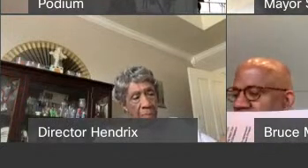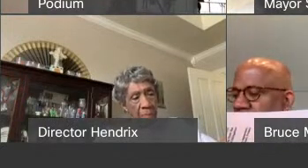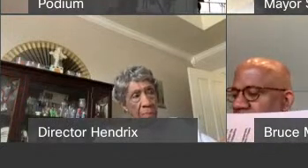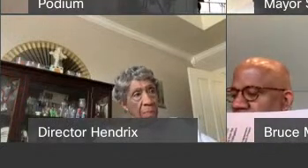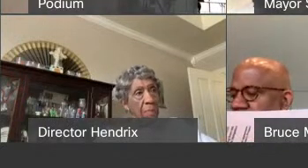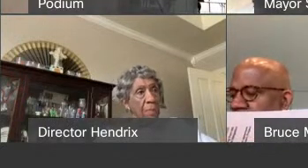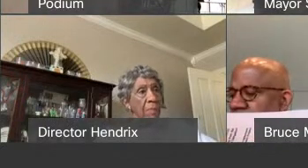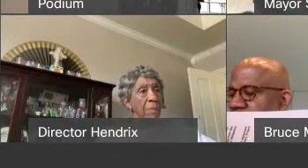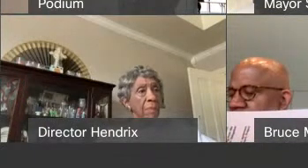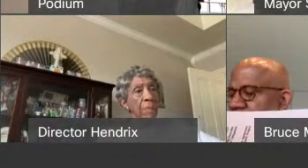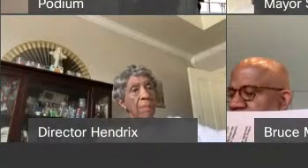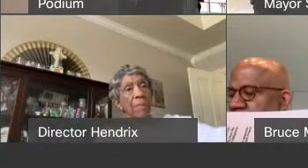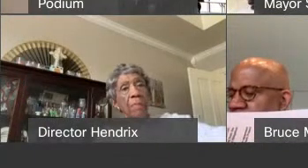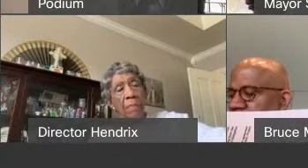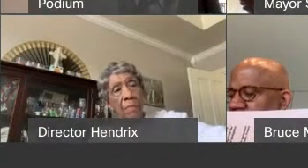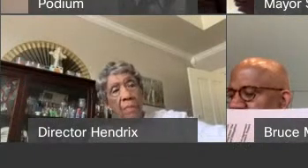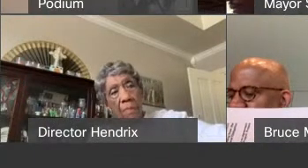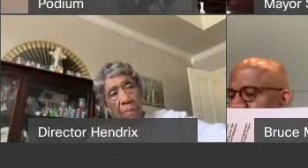What is that?